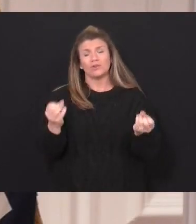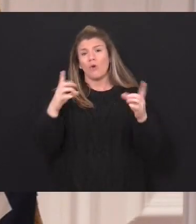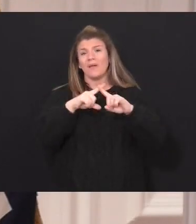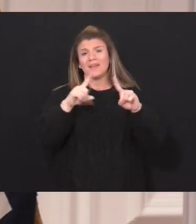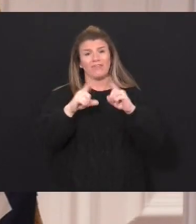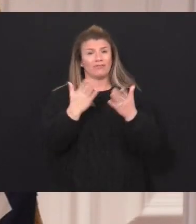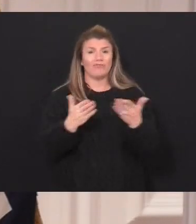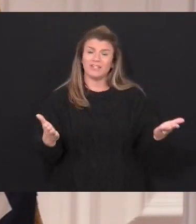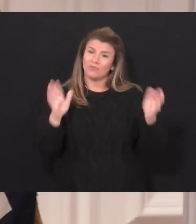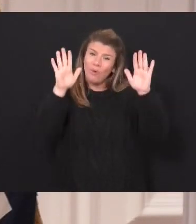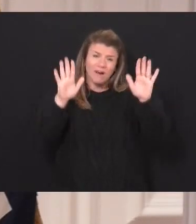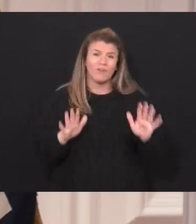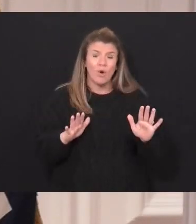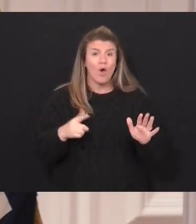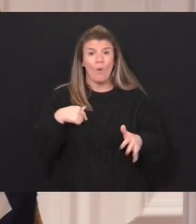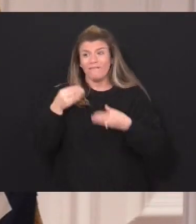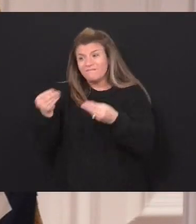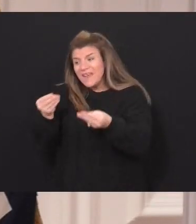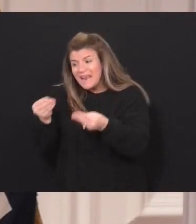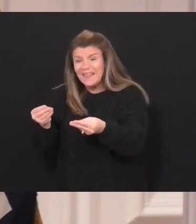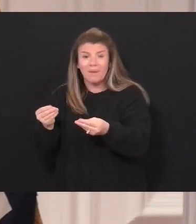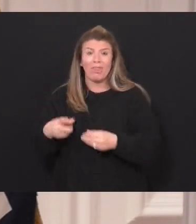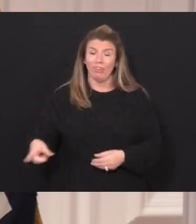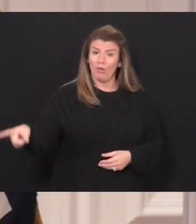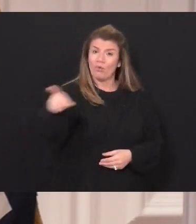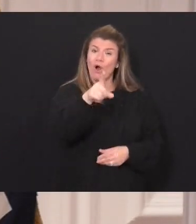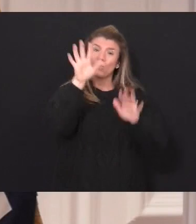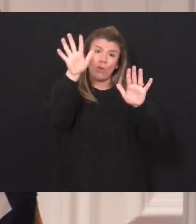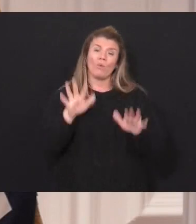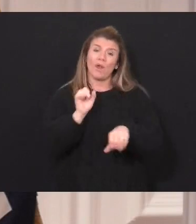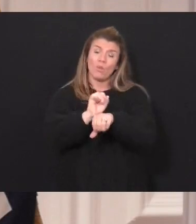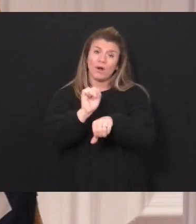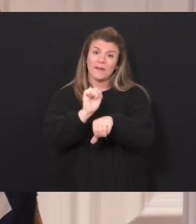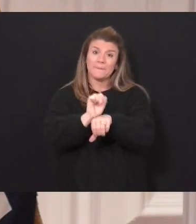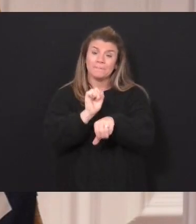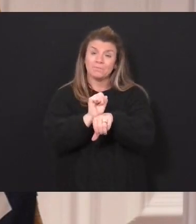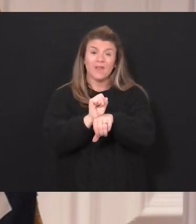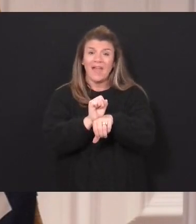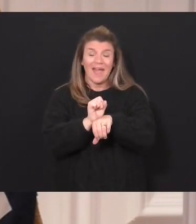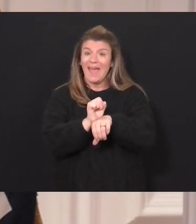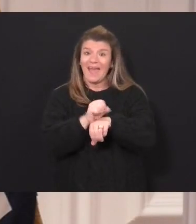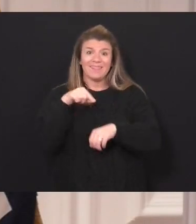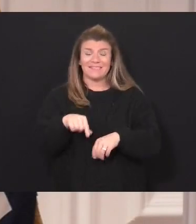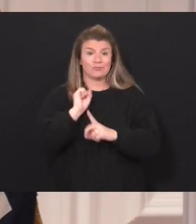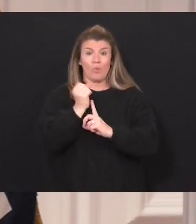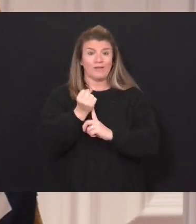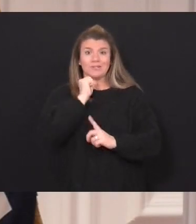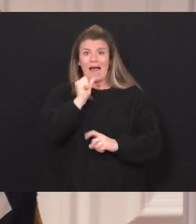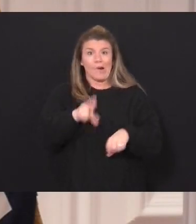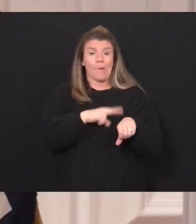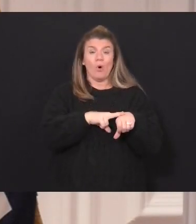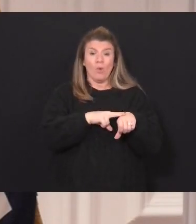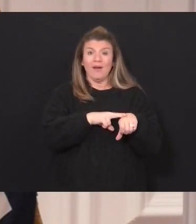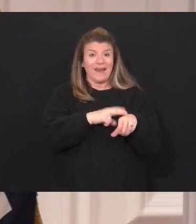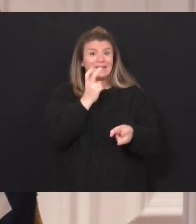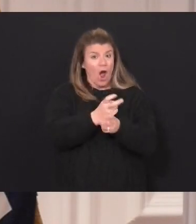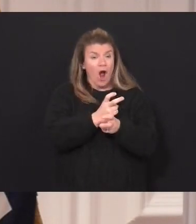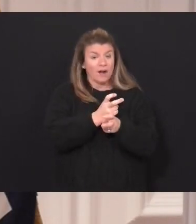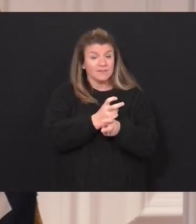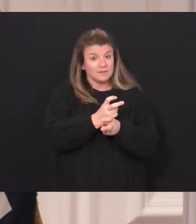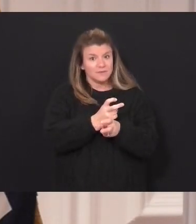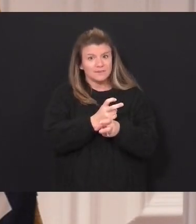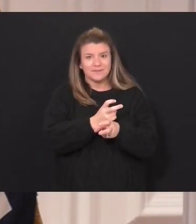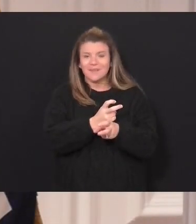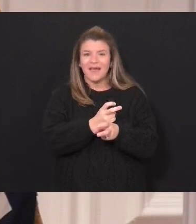of our kids. I mean, they're doing incredible work. And under really adverse conditions. And there's a lot of people,